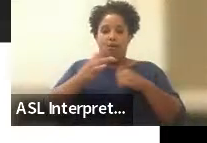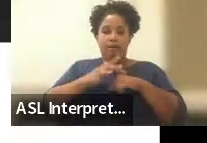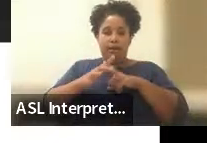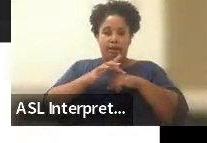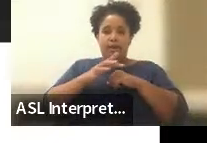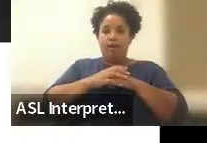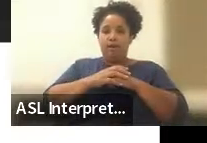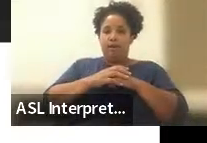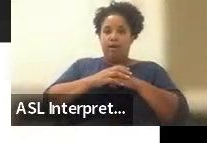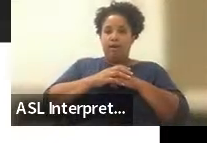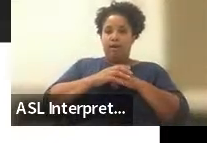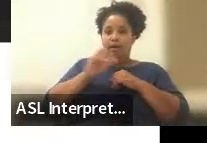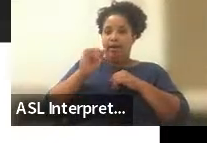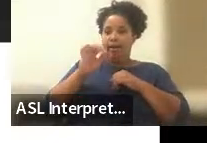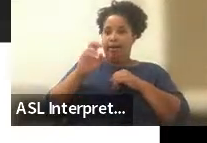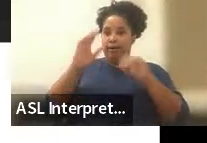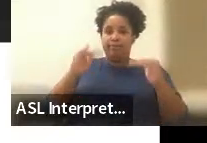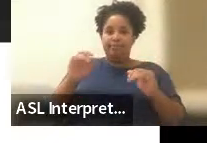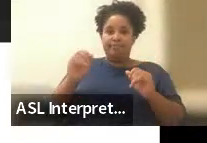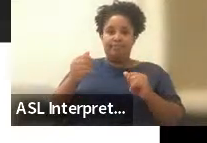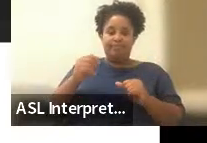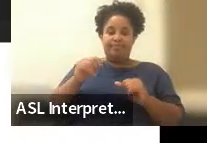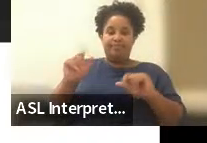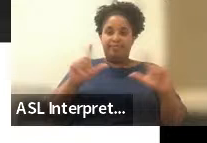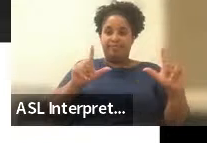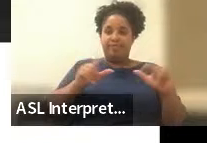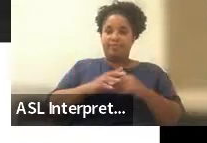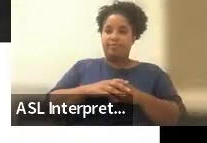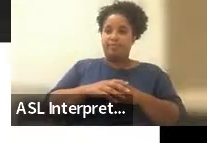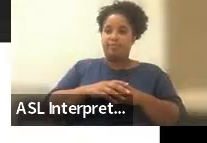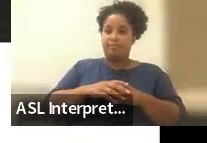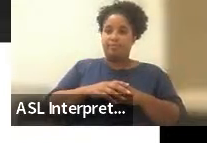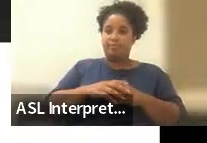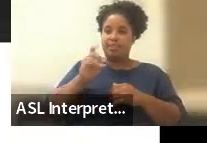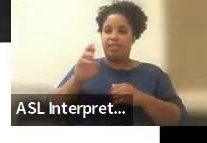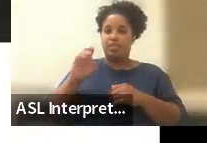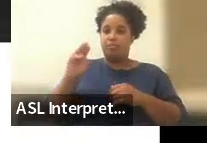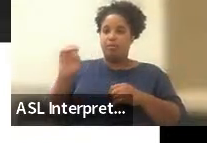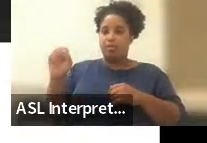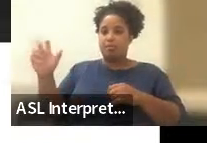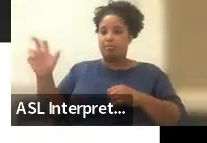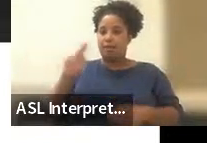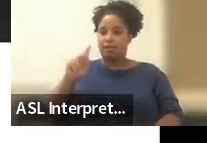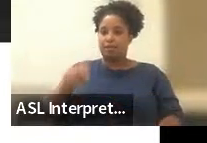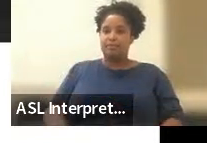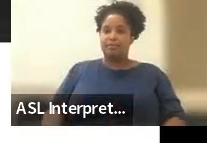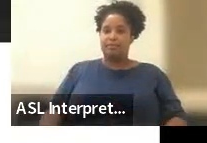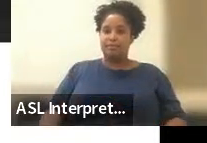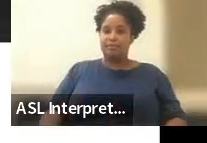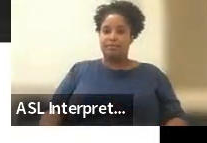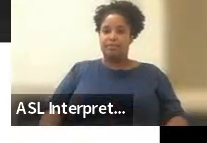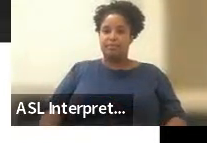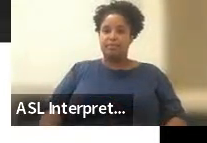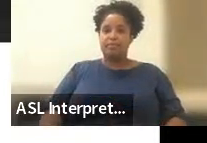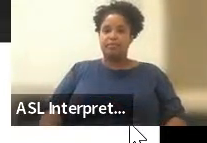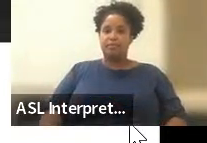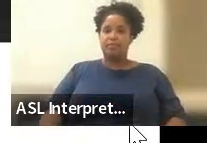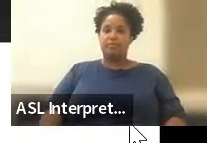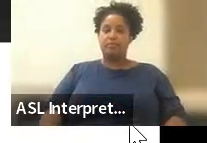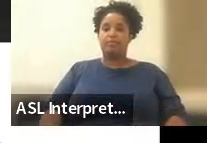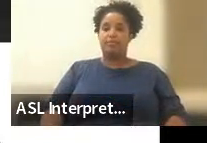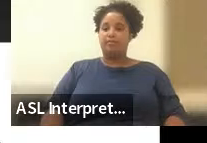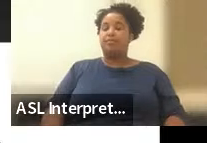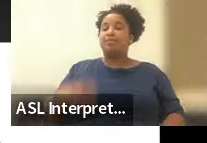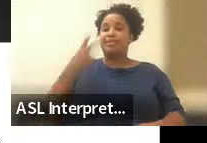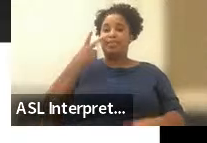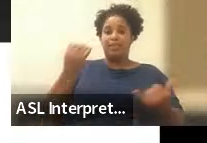Sarah, next, another slide. It looks like Dr. Moss is back. Oh, and okay. we can see you now. Yeah, apologies,